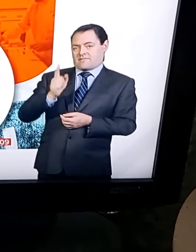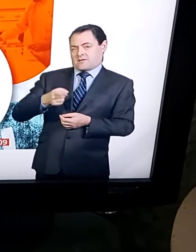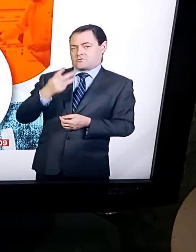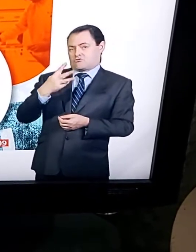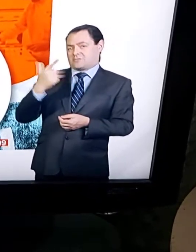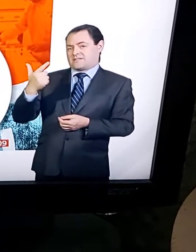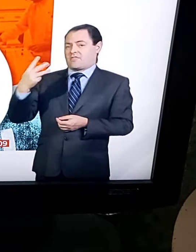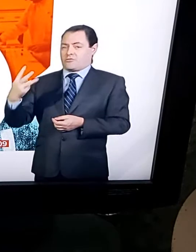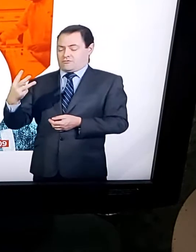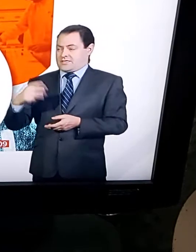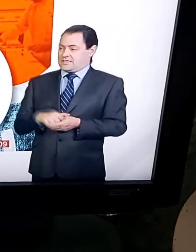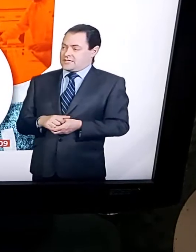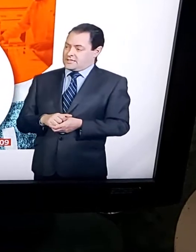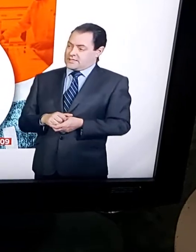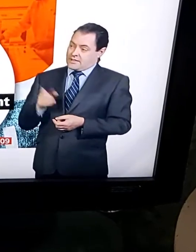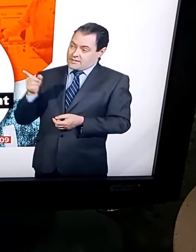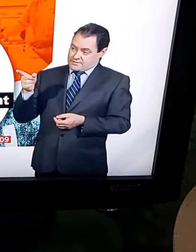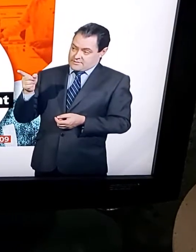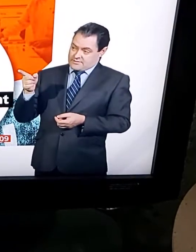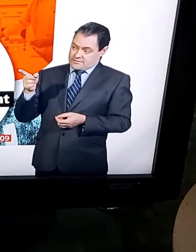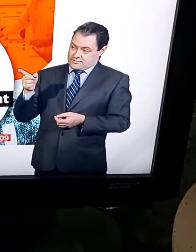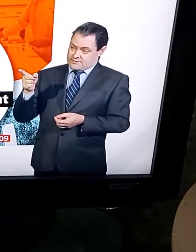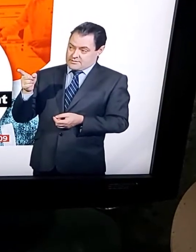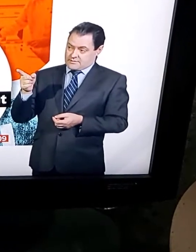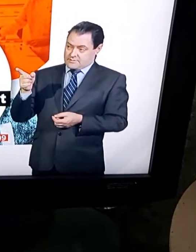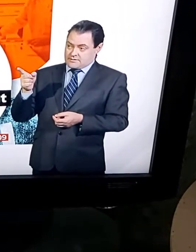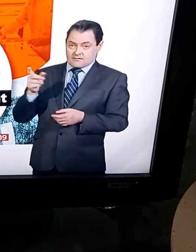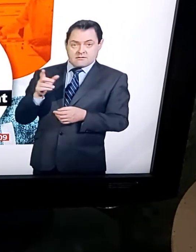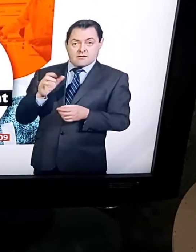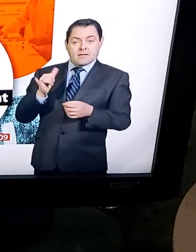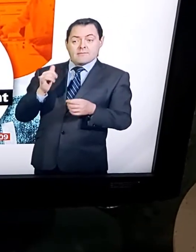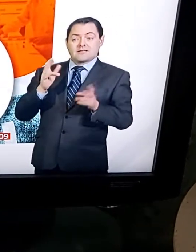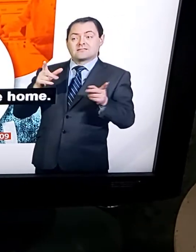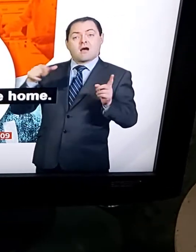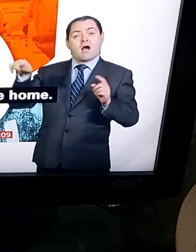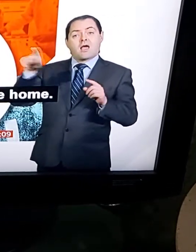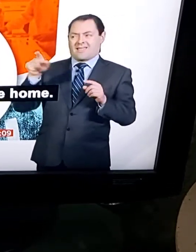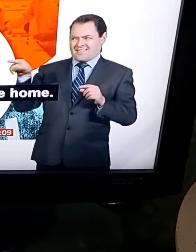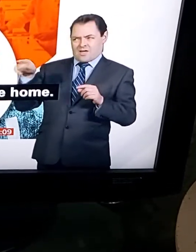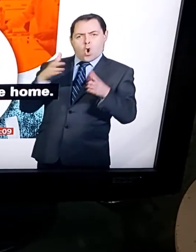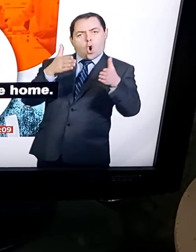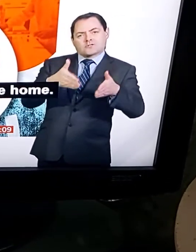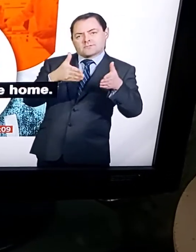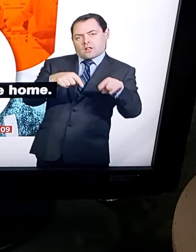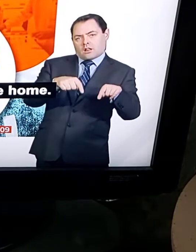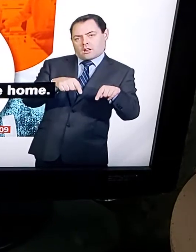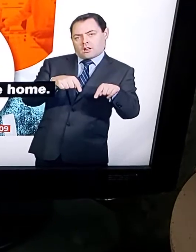5,373. That number doesn't actually account for people who died in the community or in a care home.